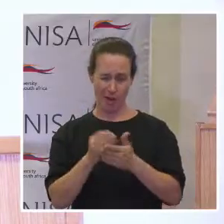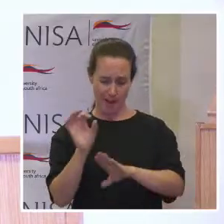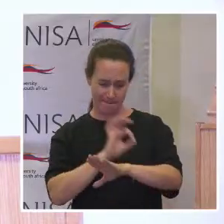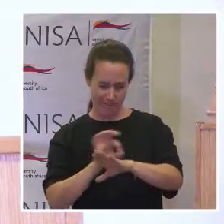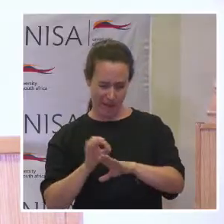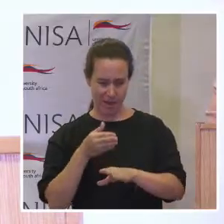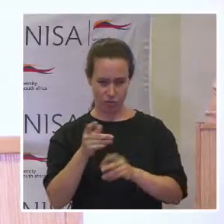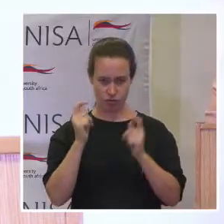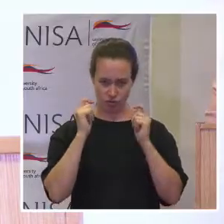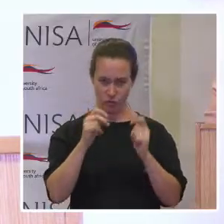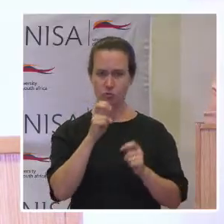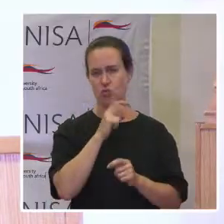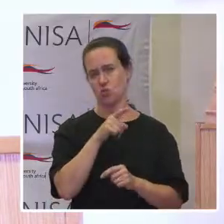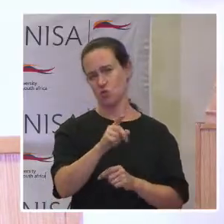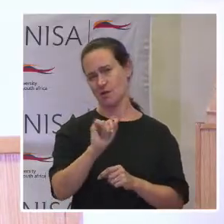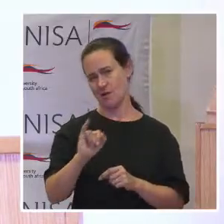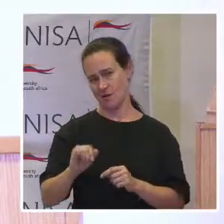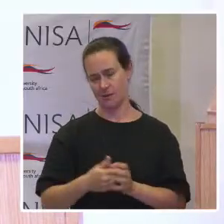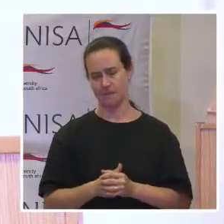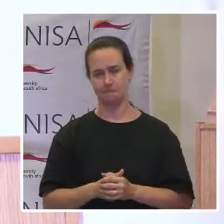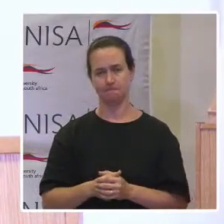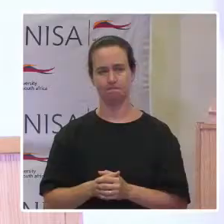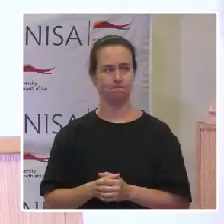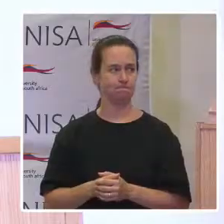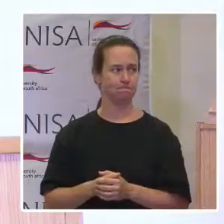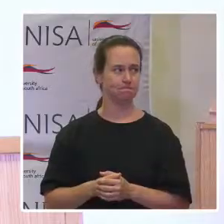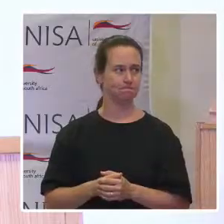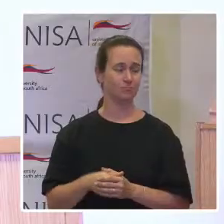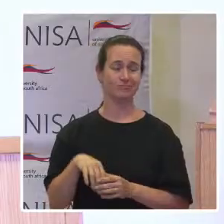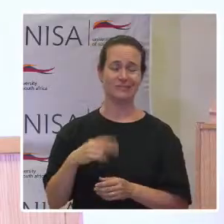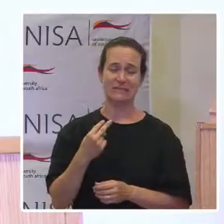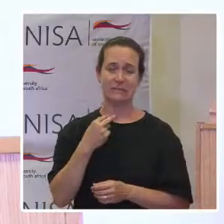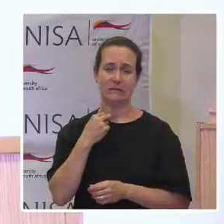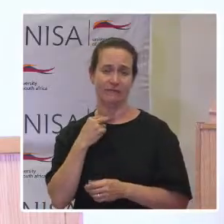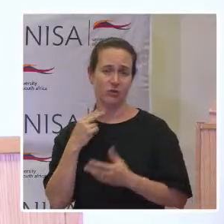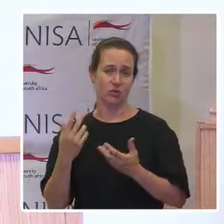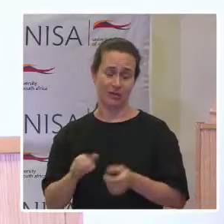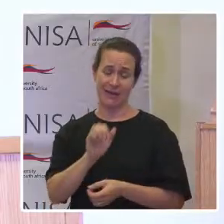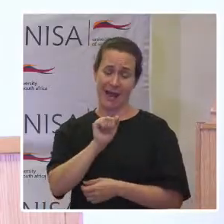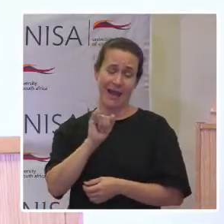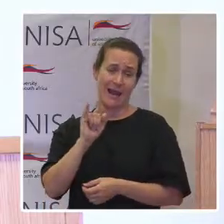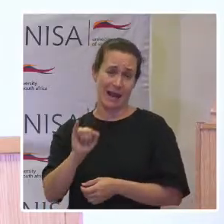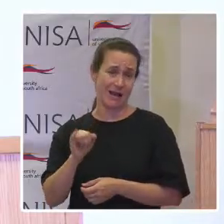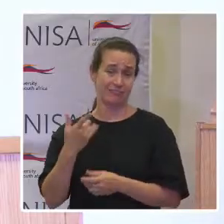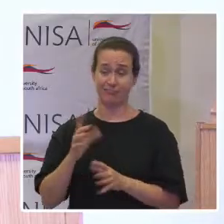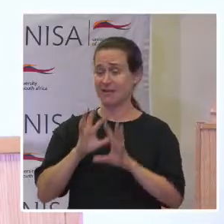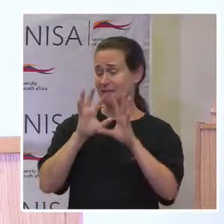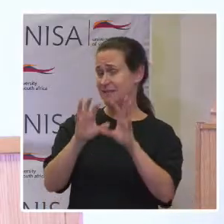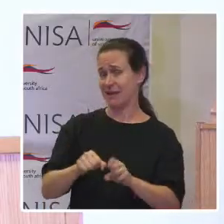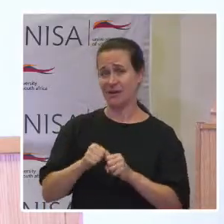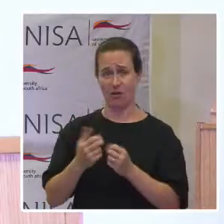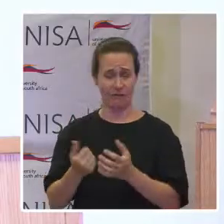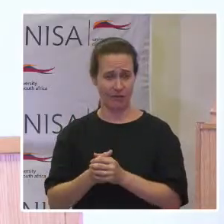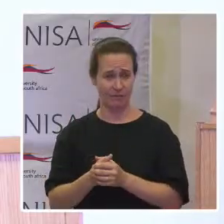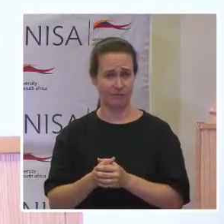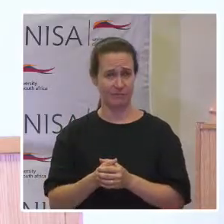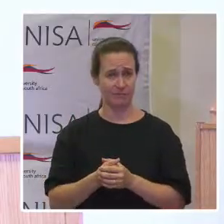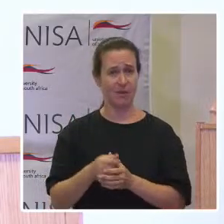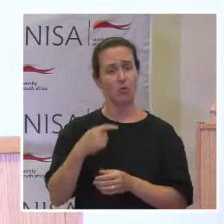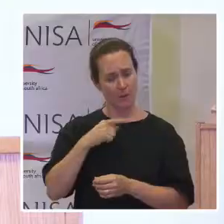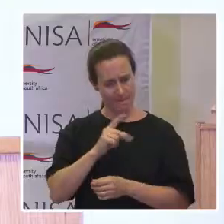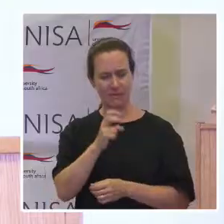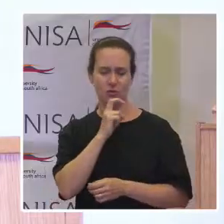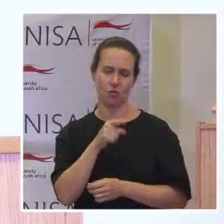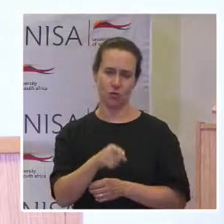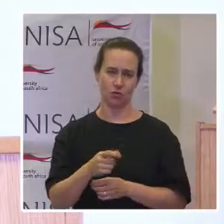transport, making use of the AI. It's unfortunate that AI is taking over and we need to make use